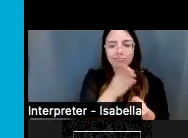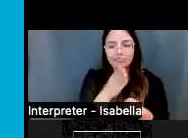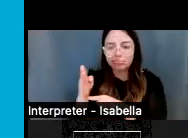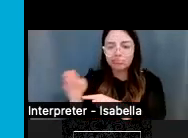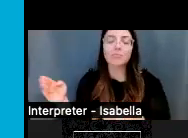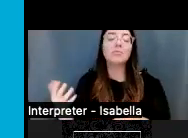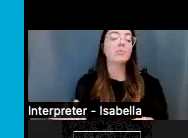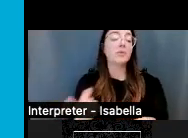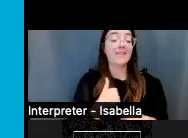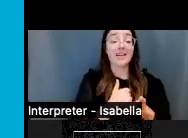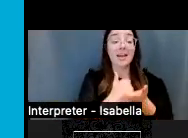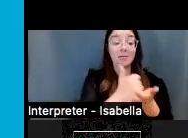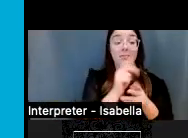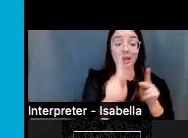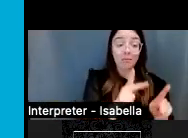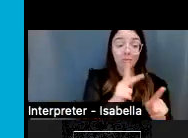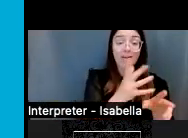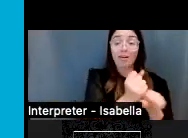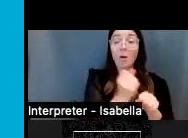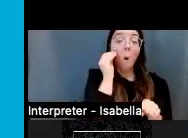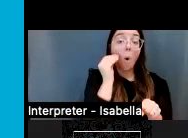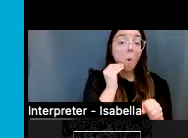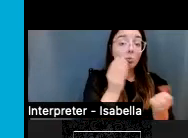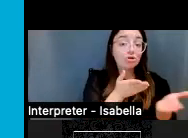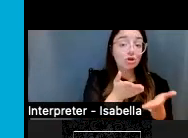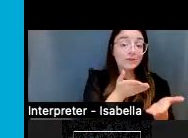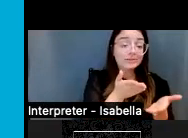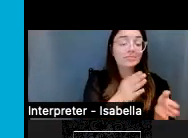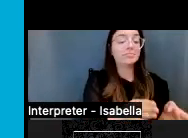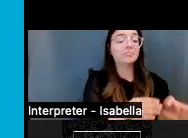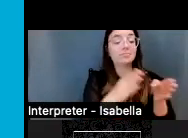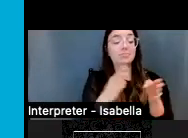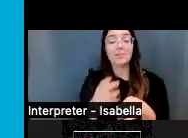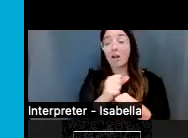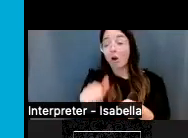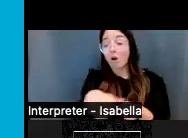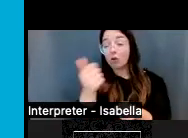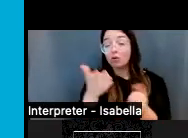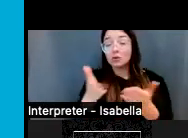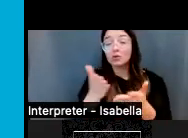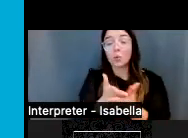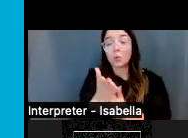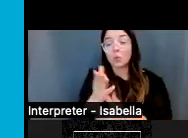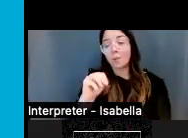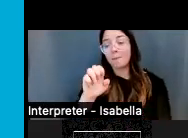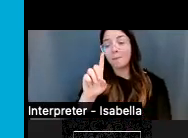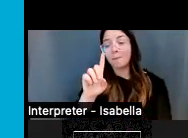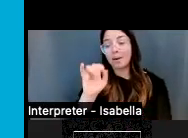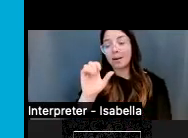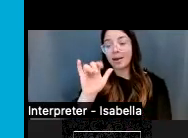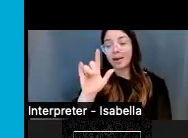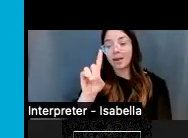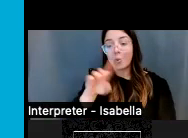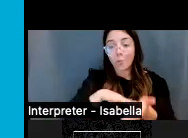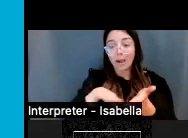assisted individuals obtaining home services, receiving other services through the Medicaid waiver programs. I've